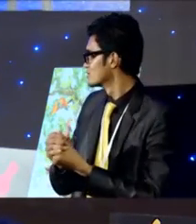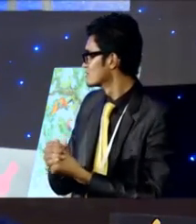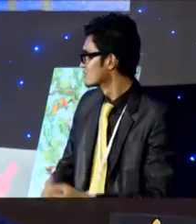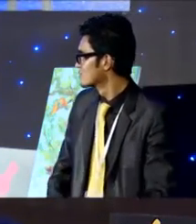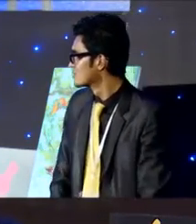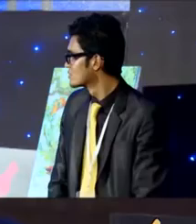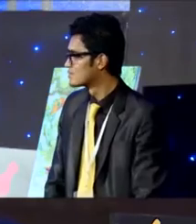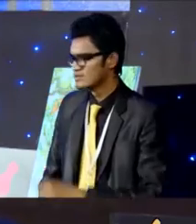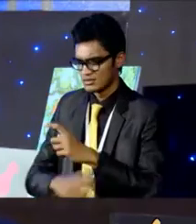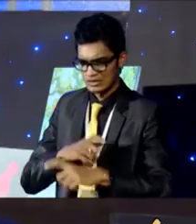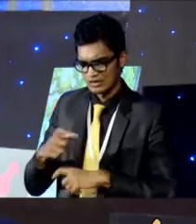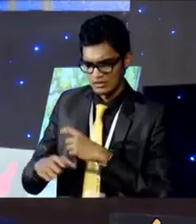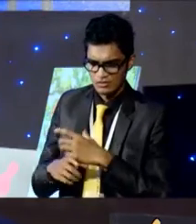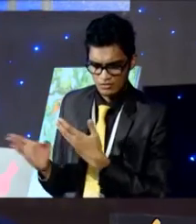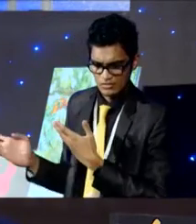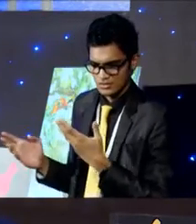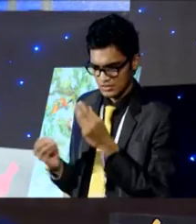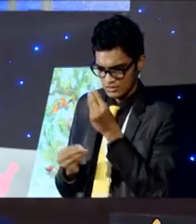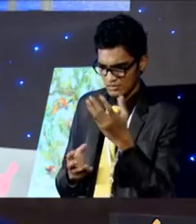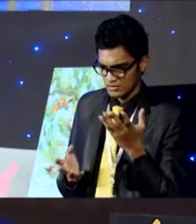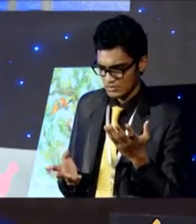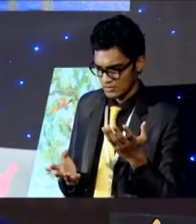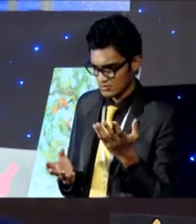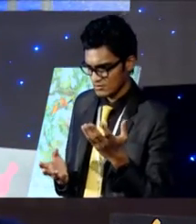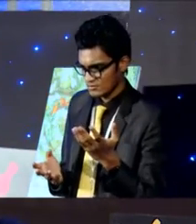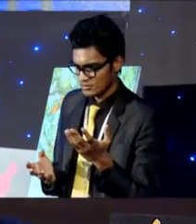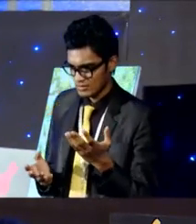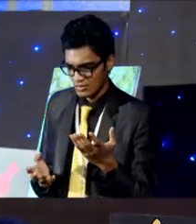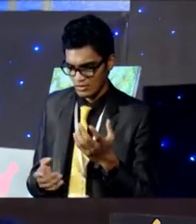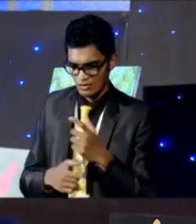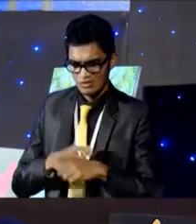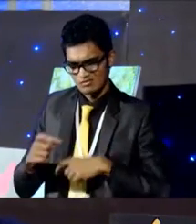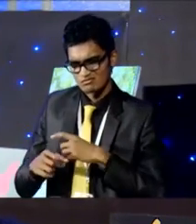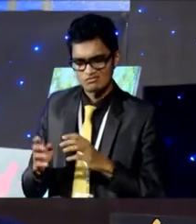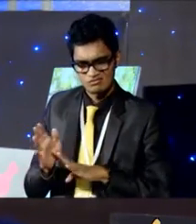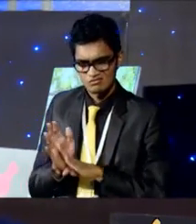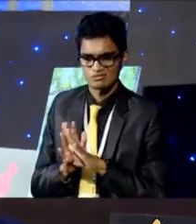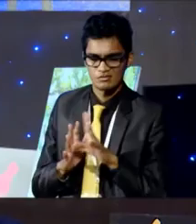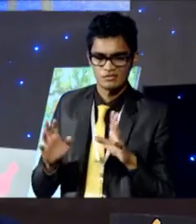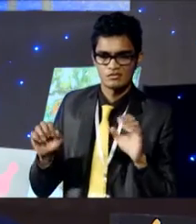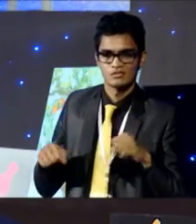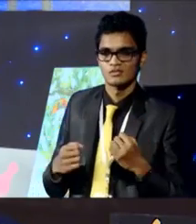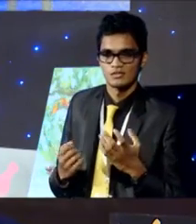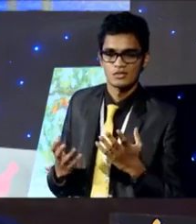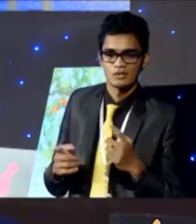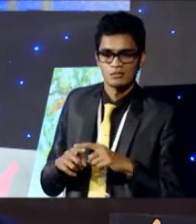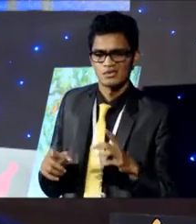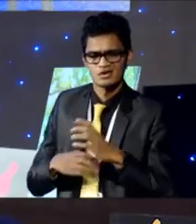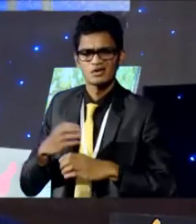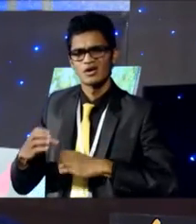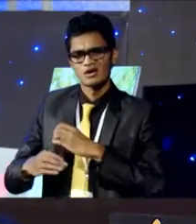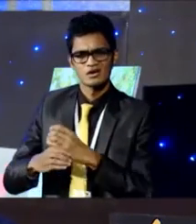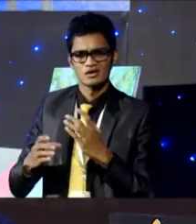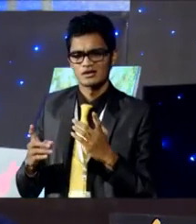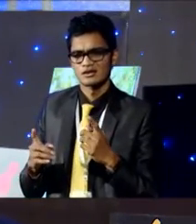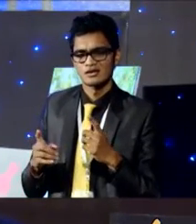as far as the corporates are concerned, I think it's changing a lot. I know there is a lot of work still to be done, but if you talk to most of the corporates, I think there's a